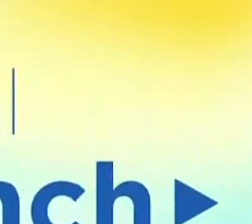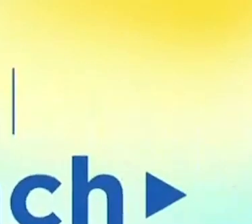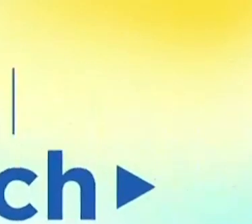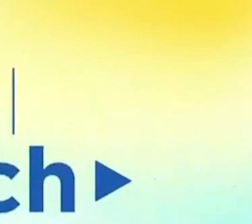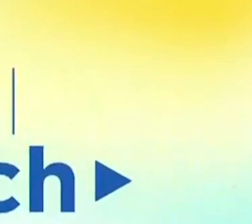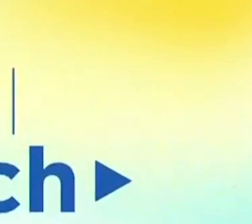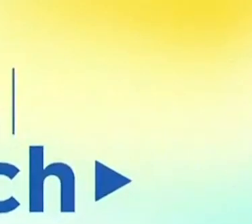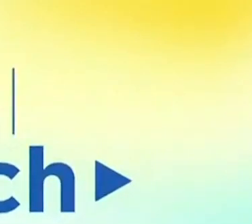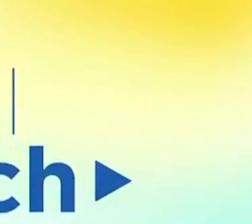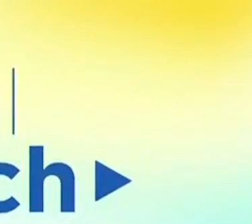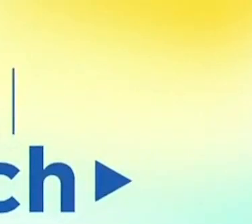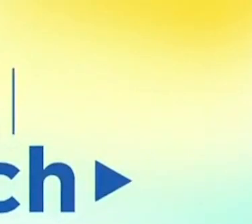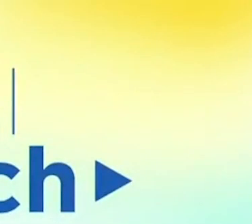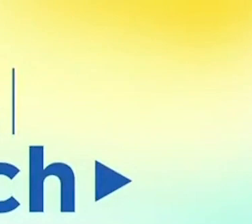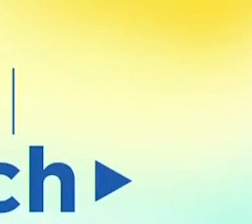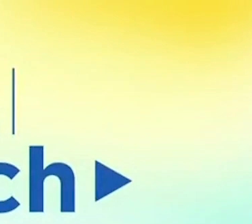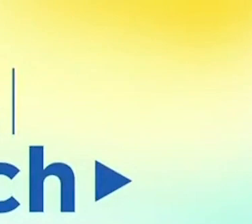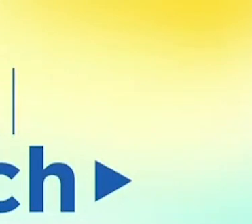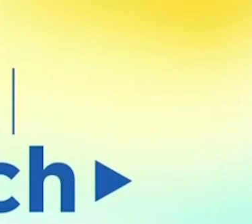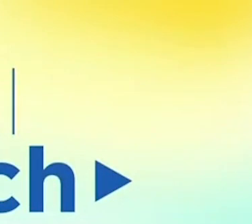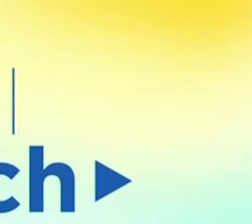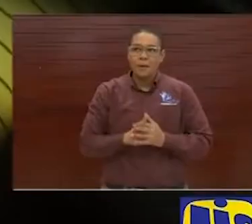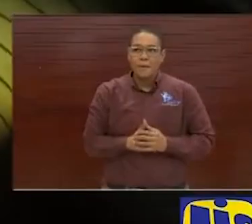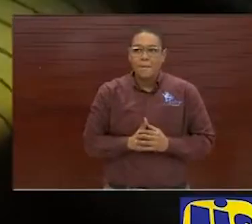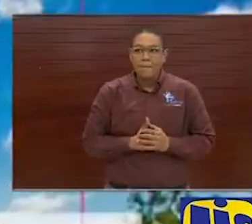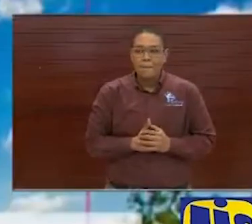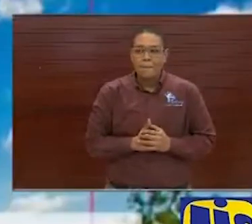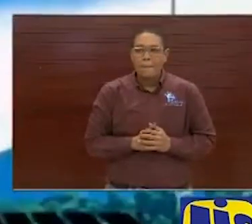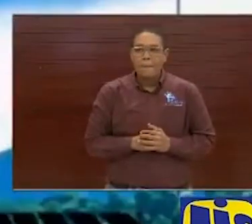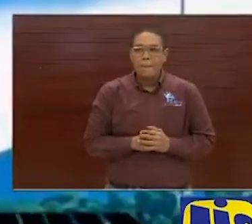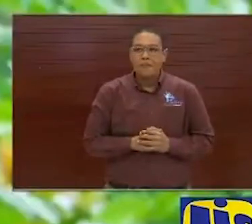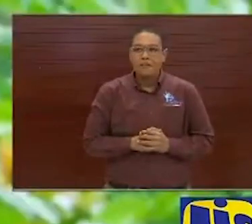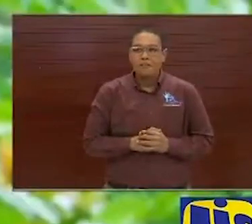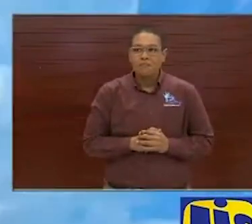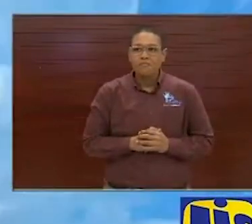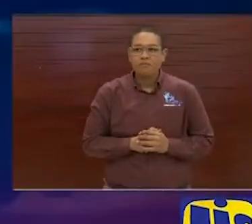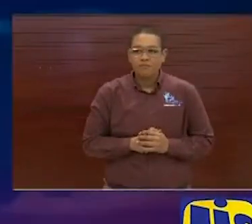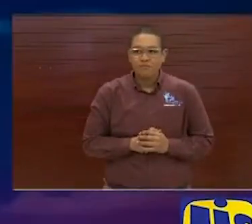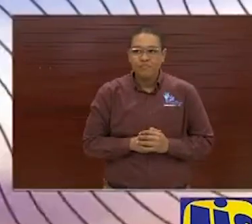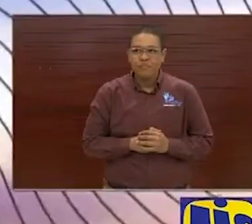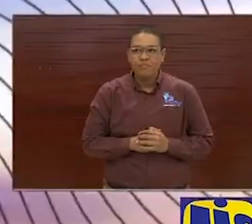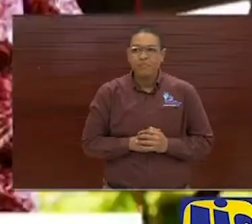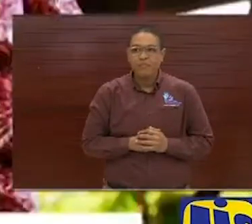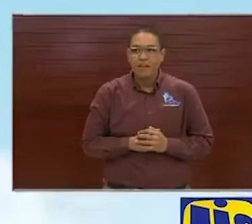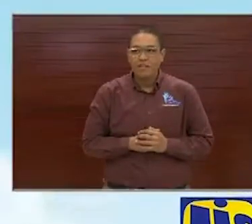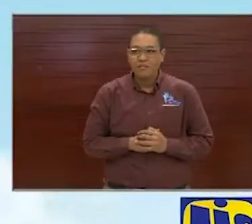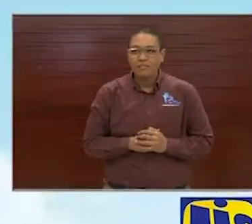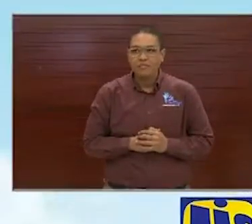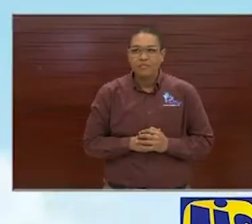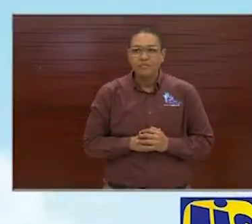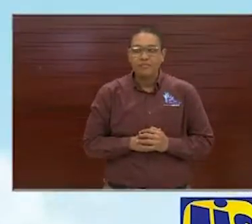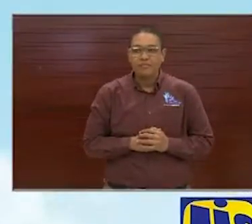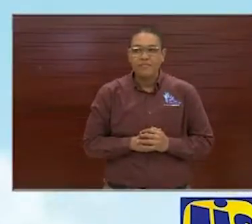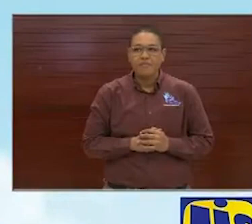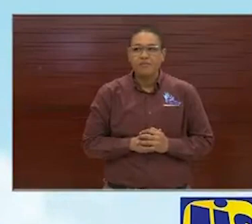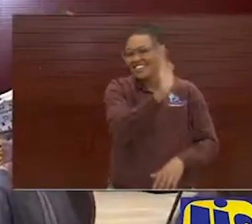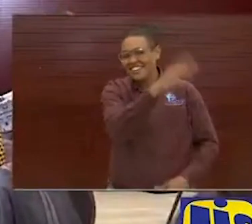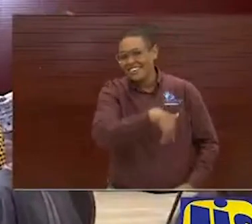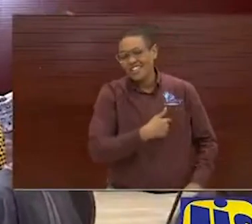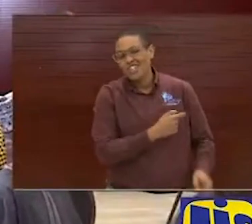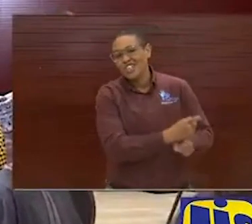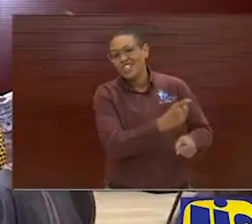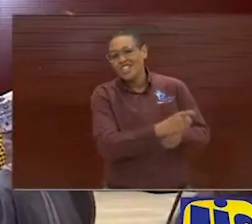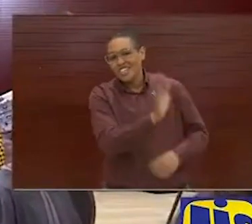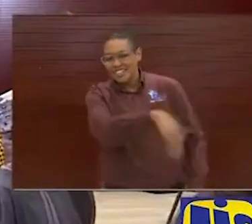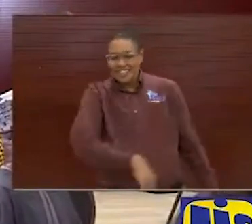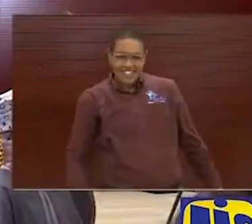June 14, will be held in a hybrid format, facilitating the participation of Jamaicans across the globe.